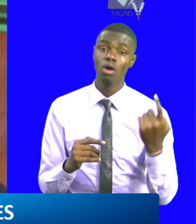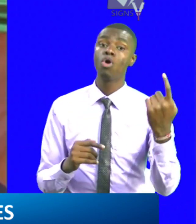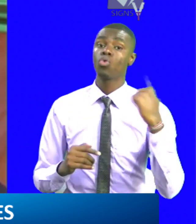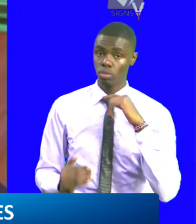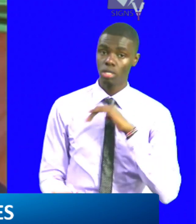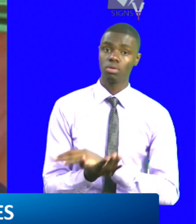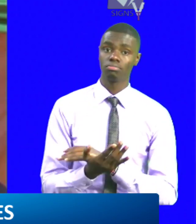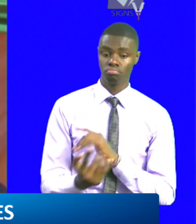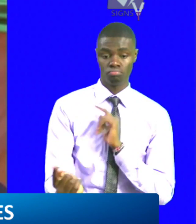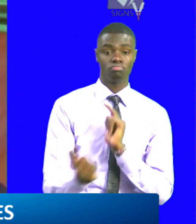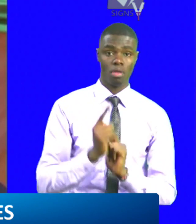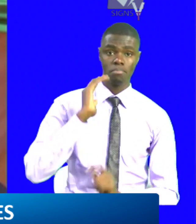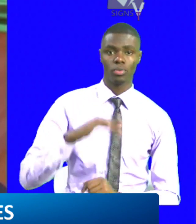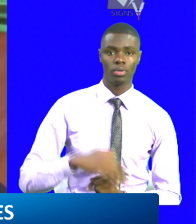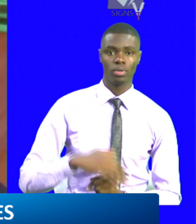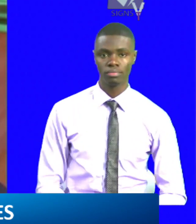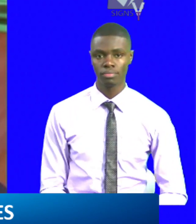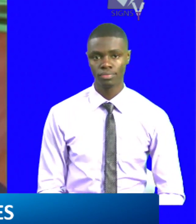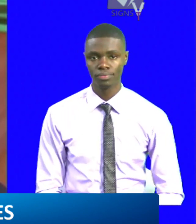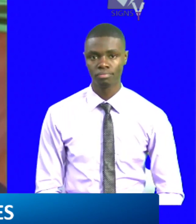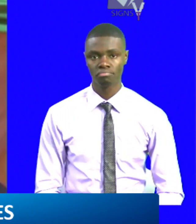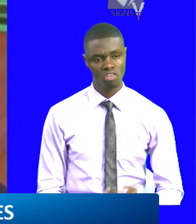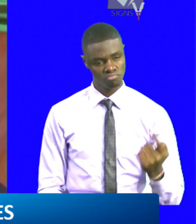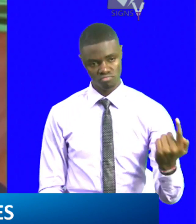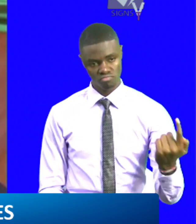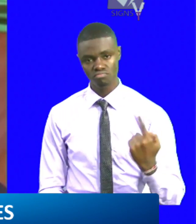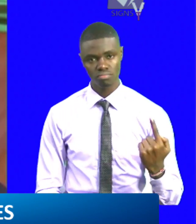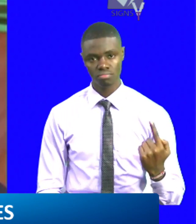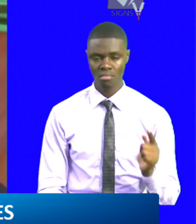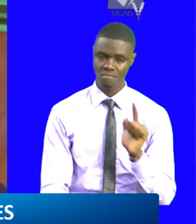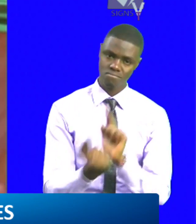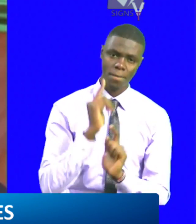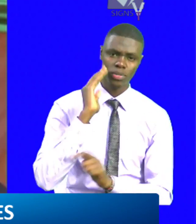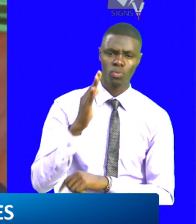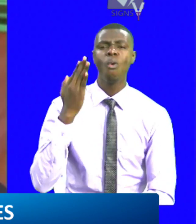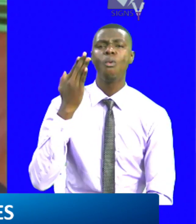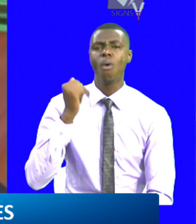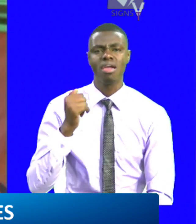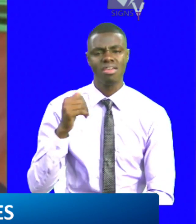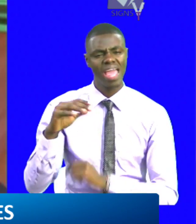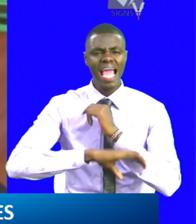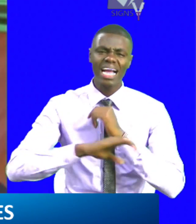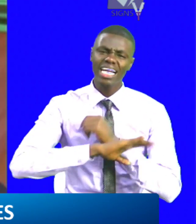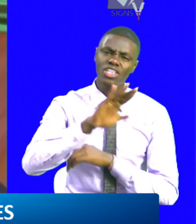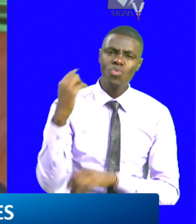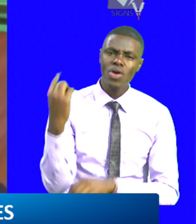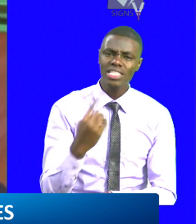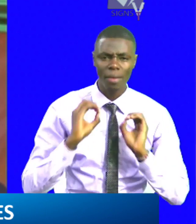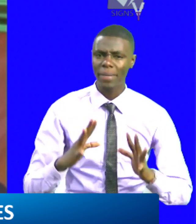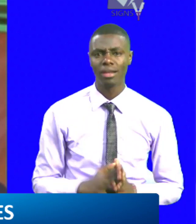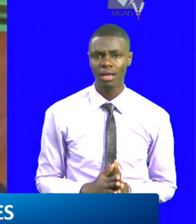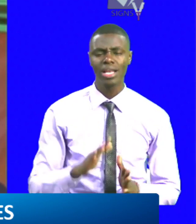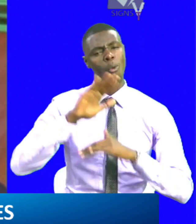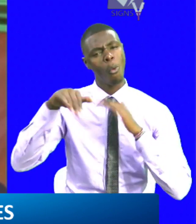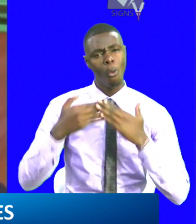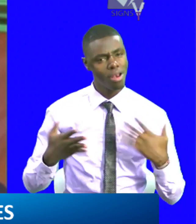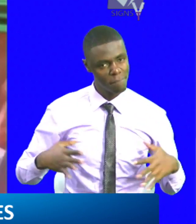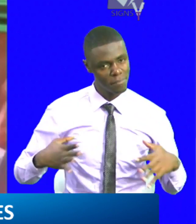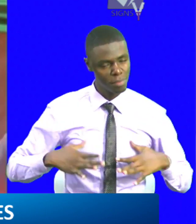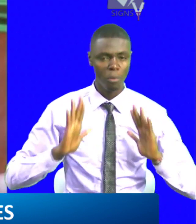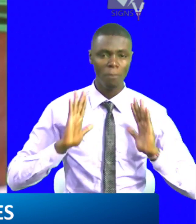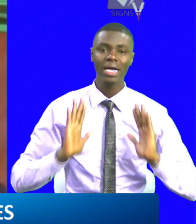maandamano ya kuvuruga watu, kuua watu na kuharibu biashara za watu. We will not allow. We will not allow. Kuna watu